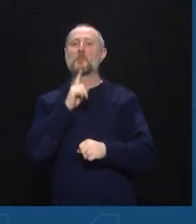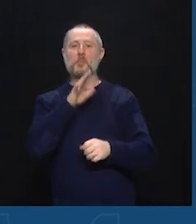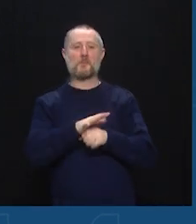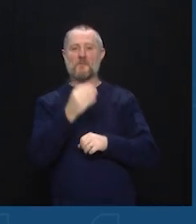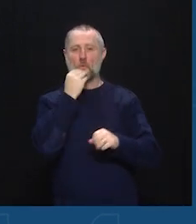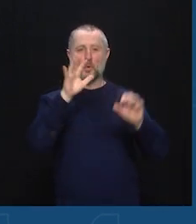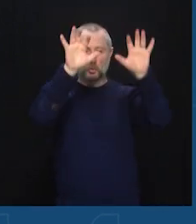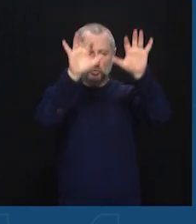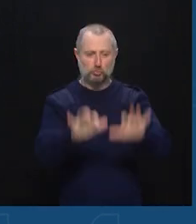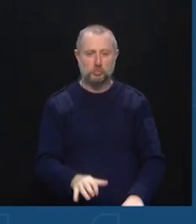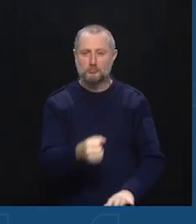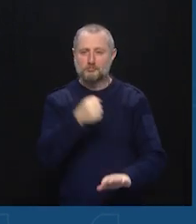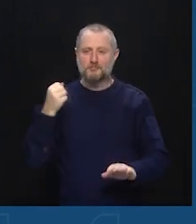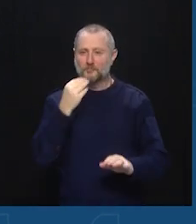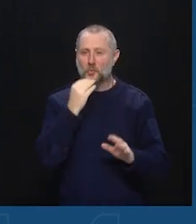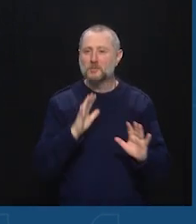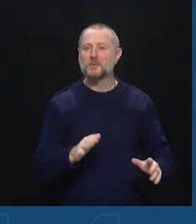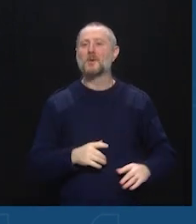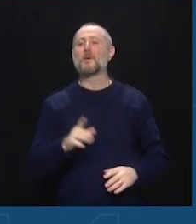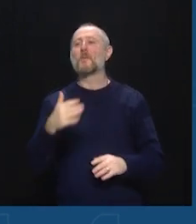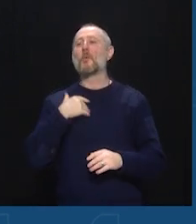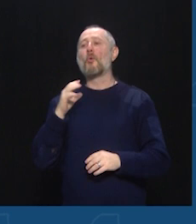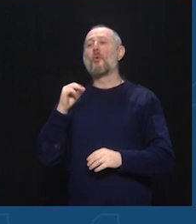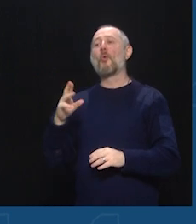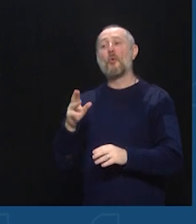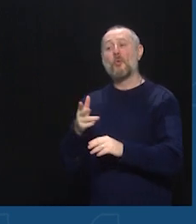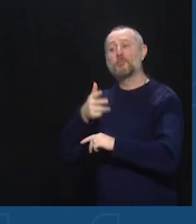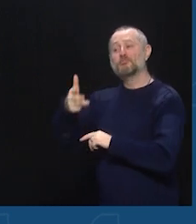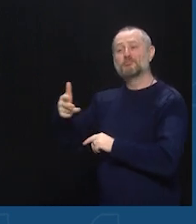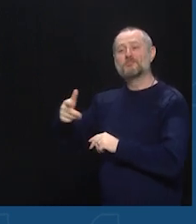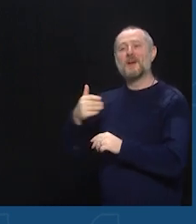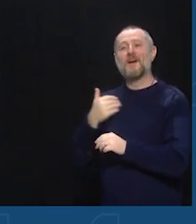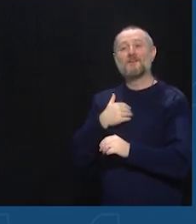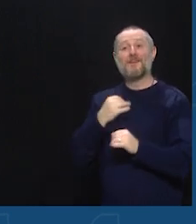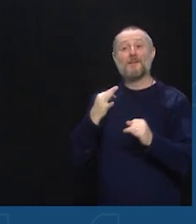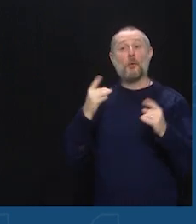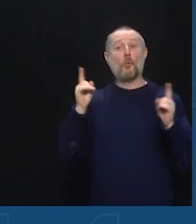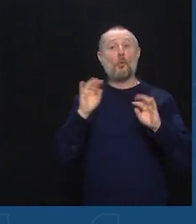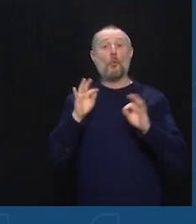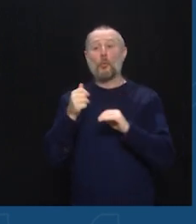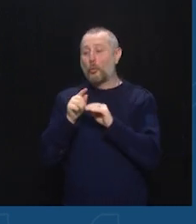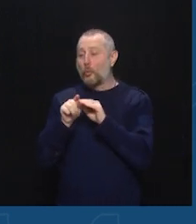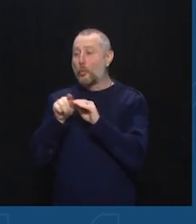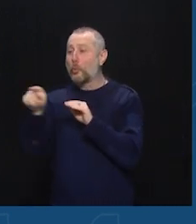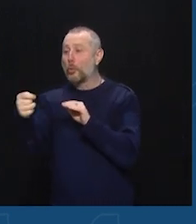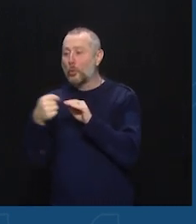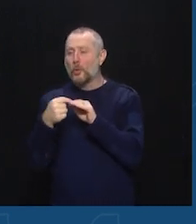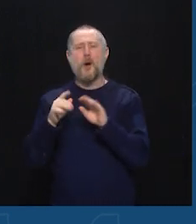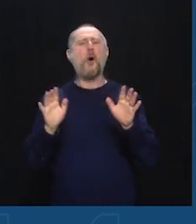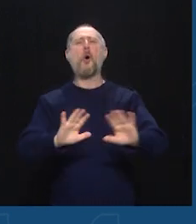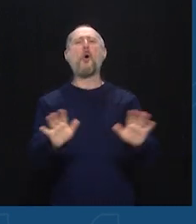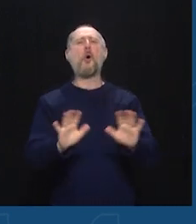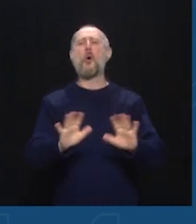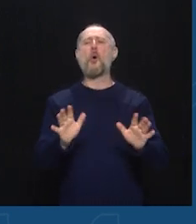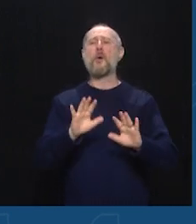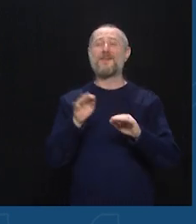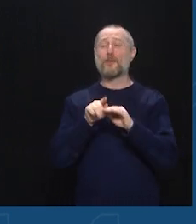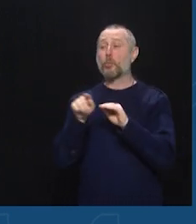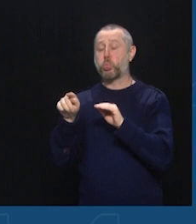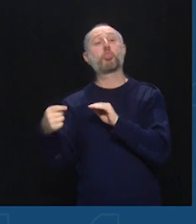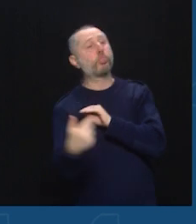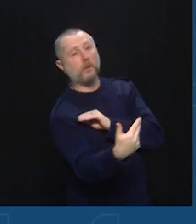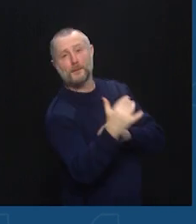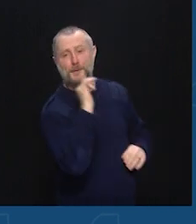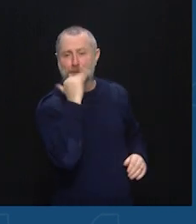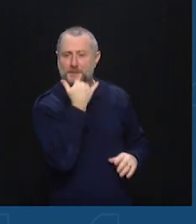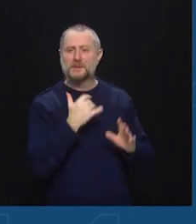outfitting your vehicles. You do not know if you're making that one run to the store that you're not going to end up in a ditch because of the icy roads, and you want to make sure that